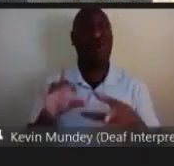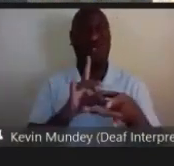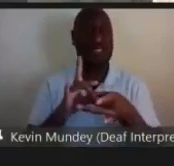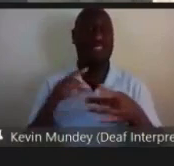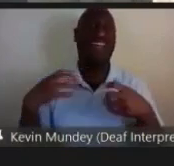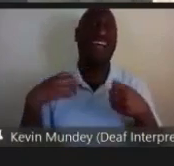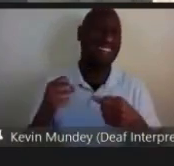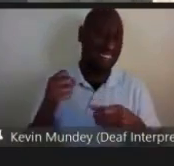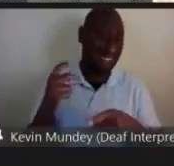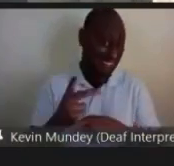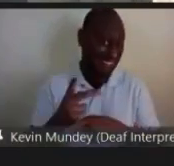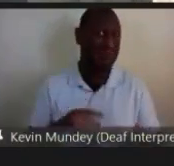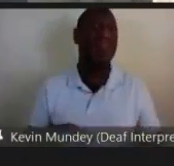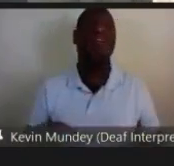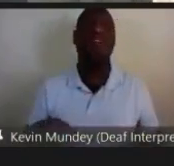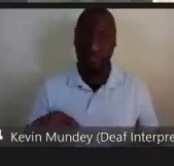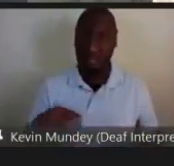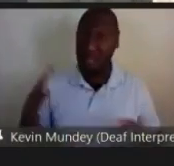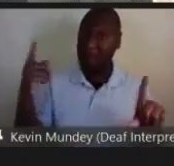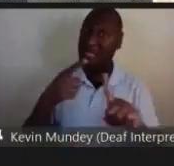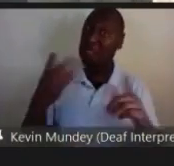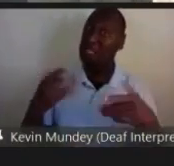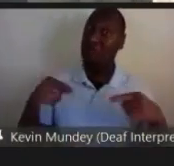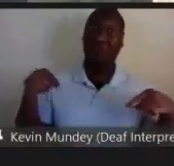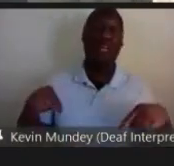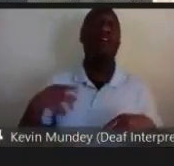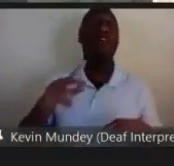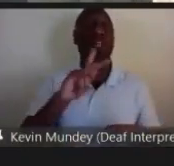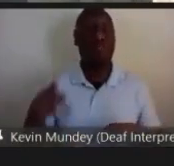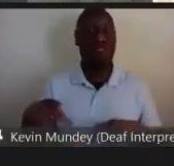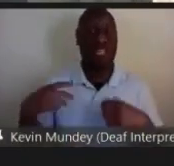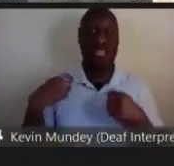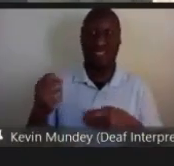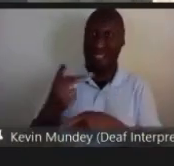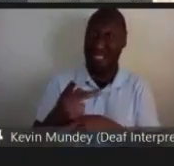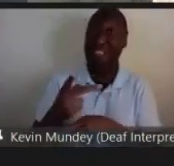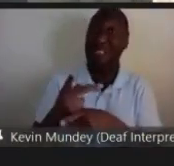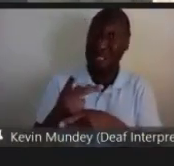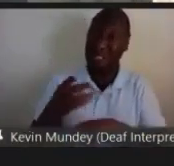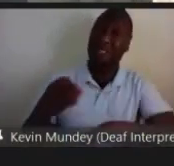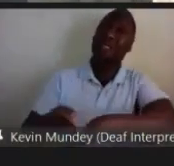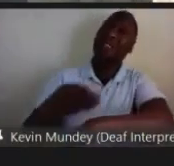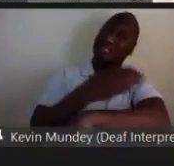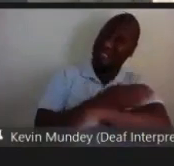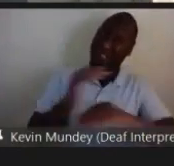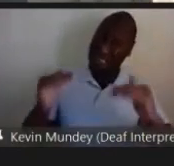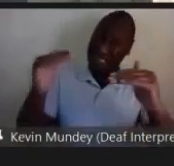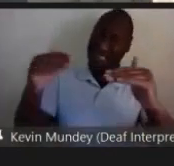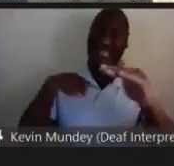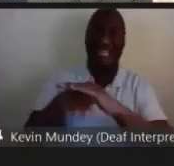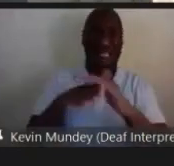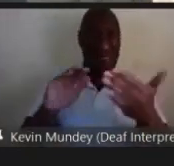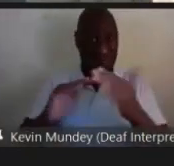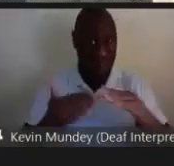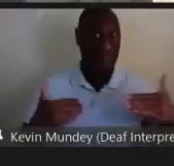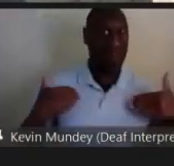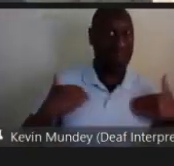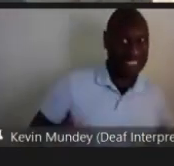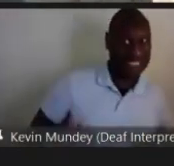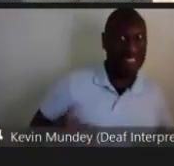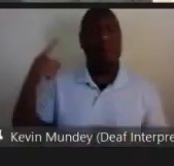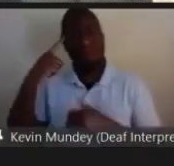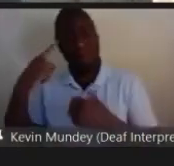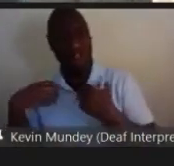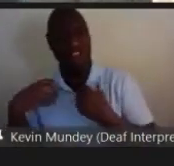at Philadelphia Coordinated Healthcare is to enhance access to community, physical, and mental health care through